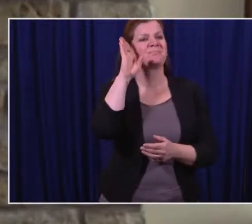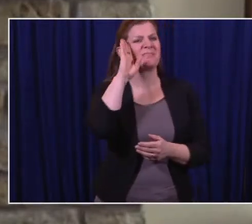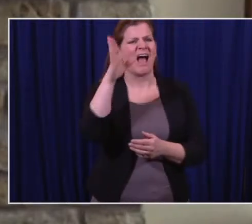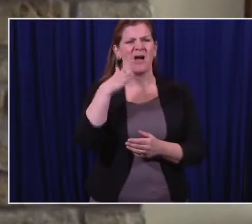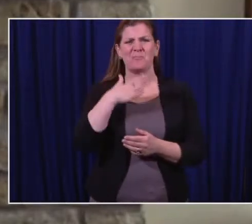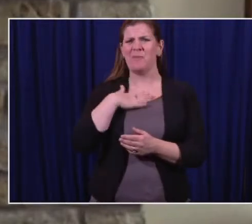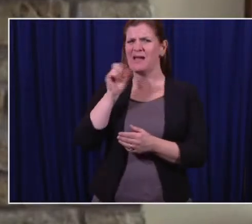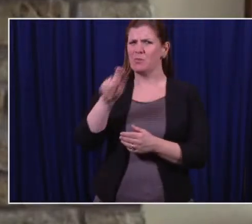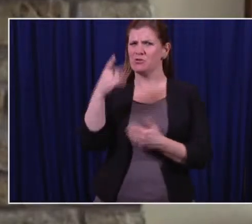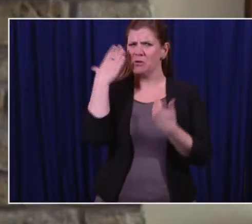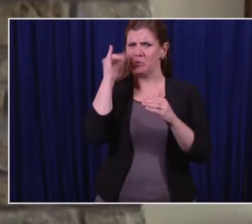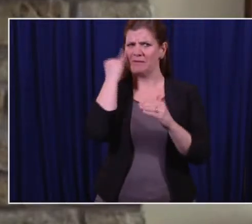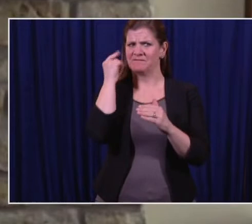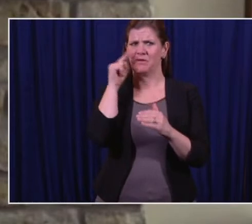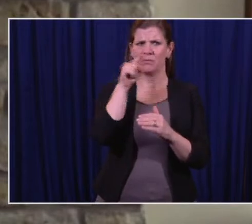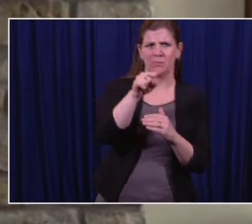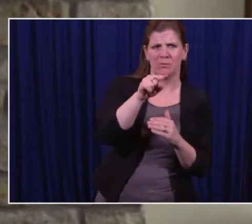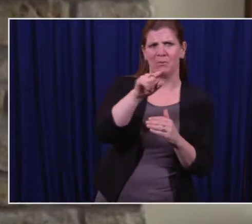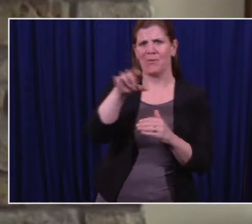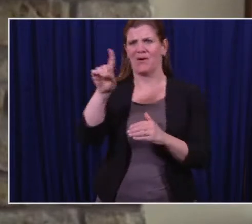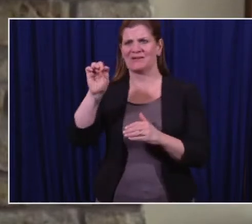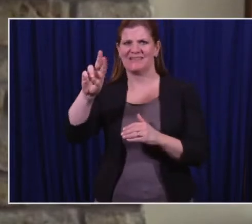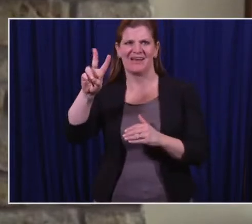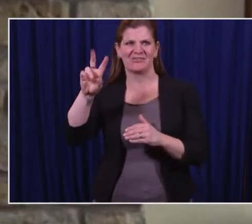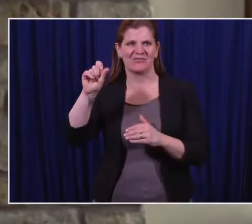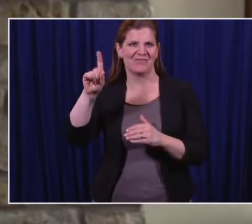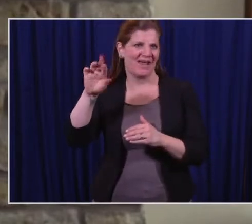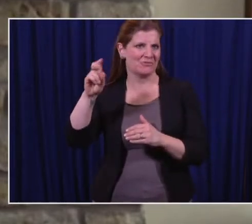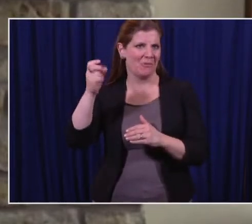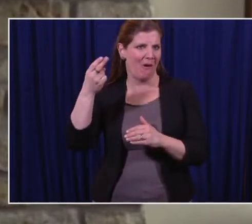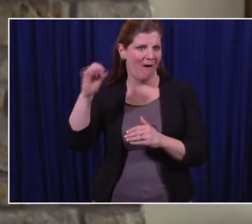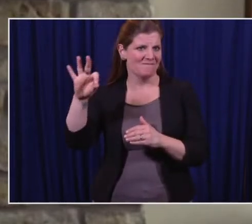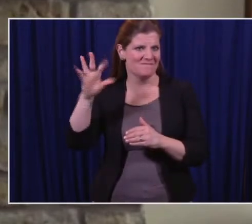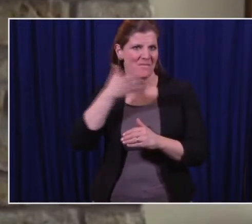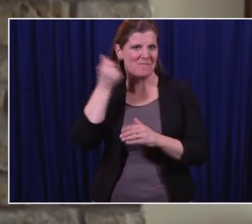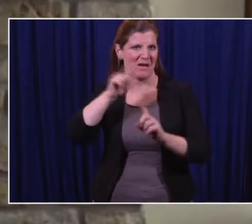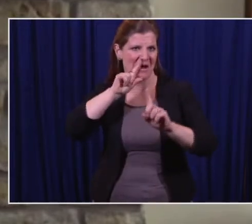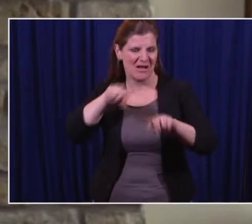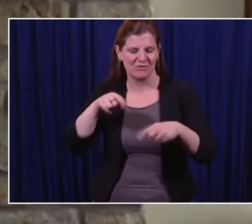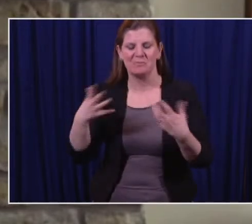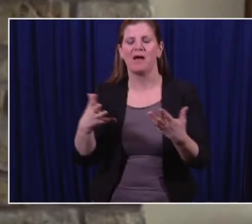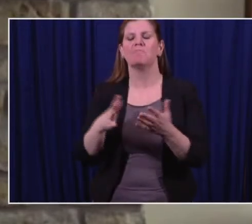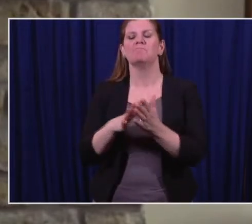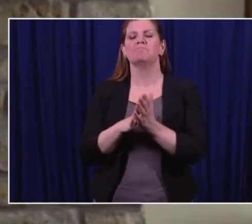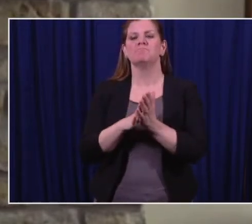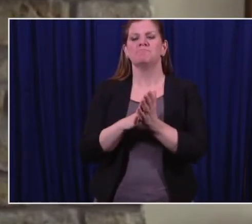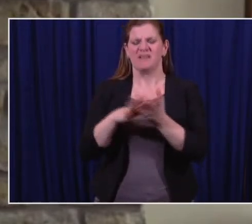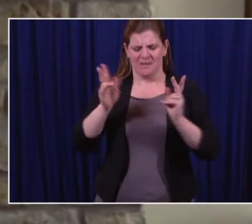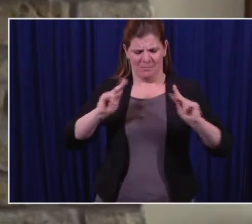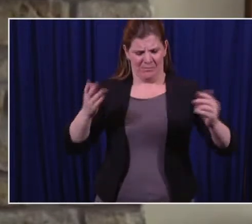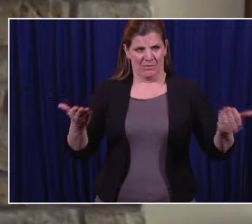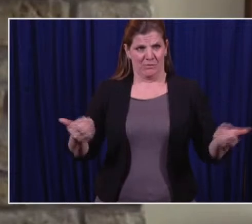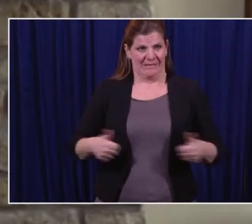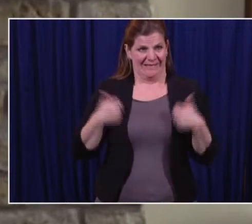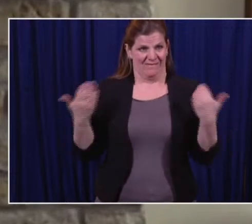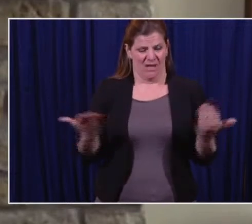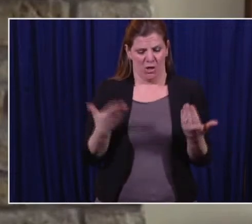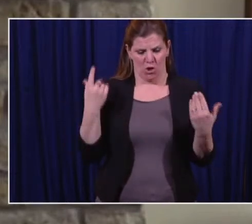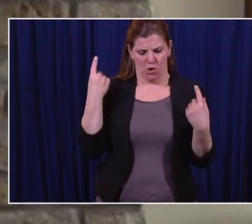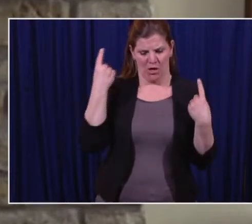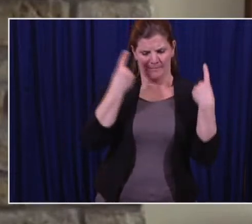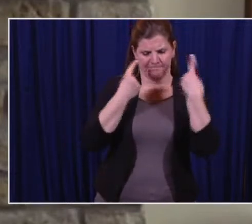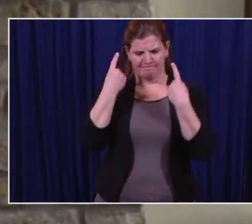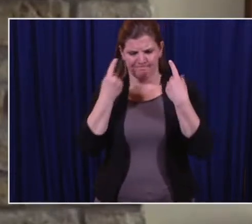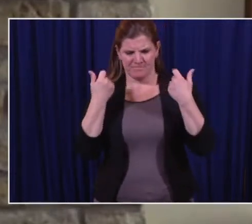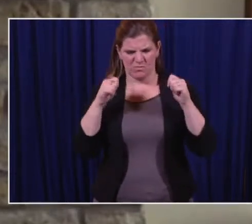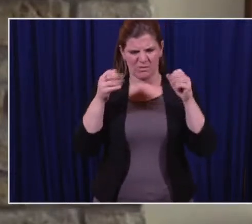Dr. Vanderhoff, but I guess Ohioans trying to make decisions about safety precautions. They see Dr.